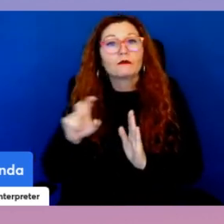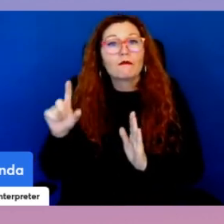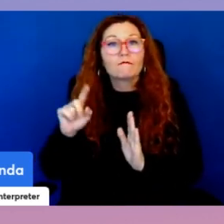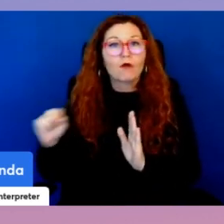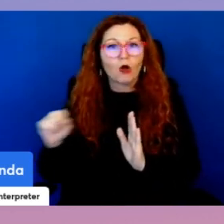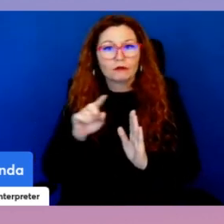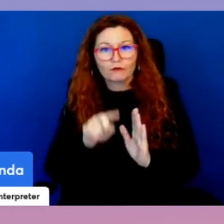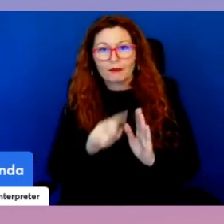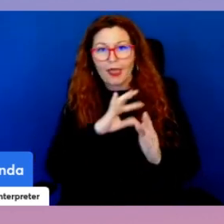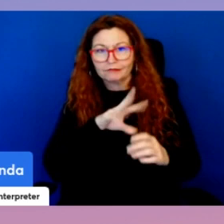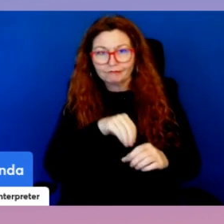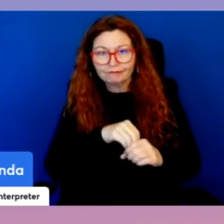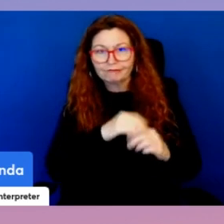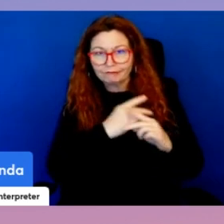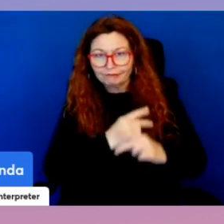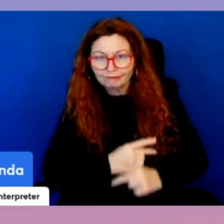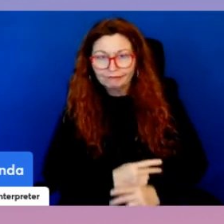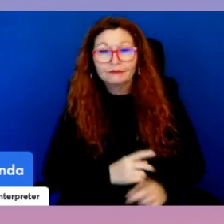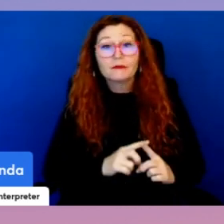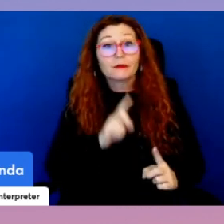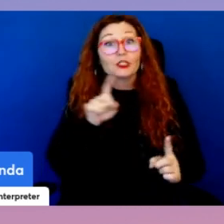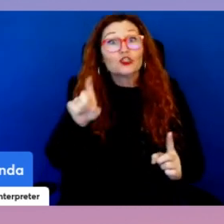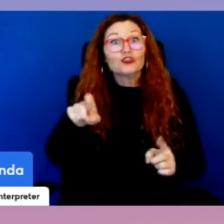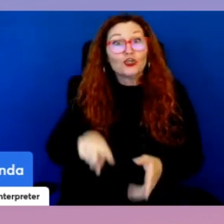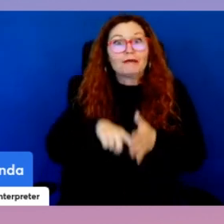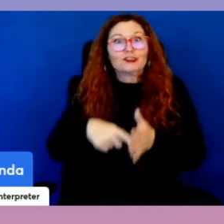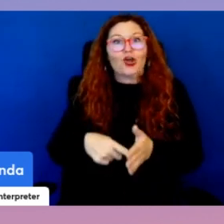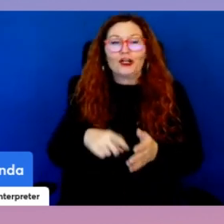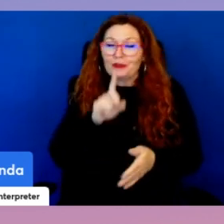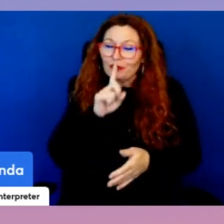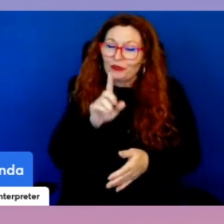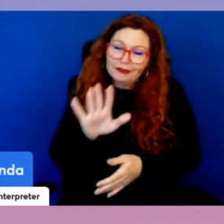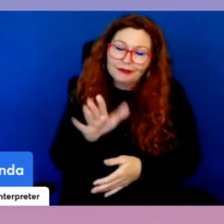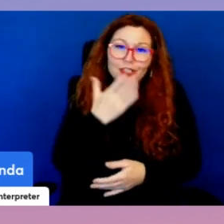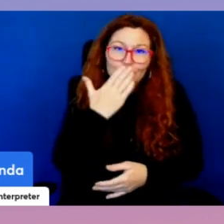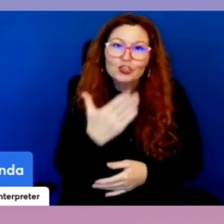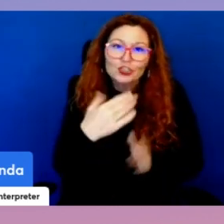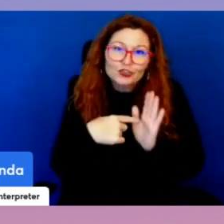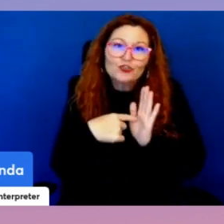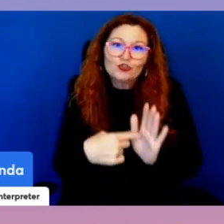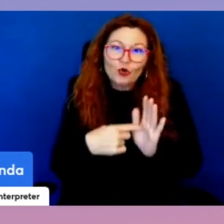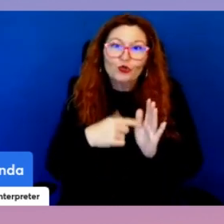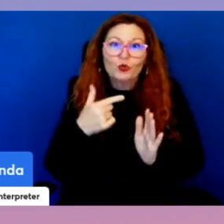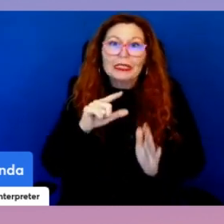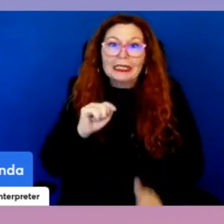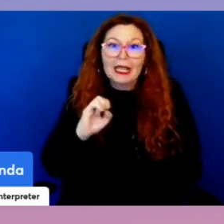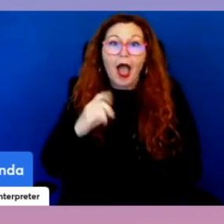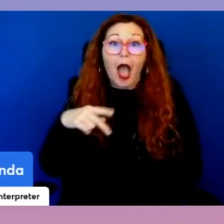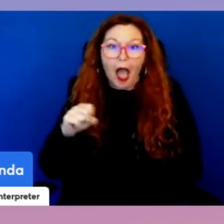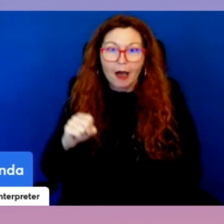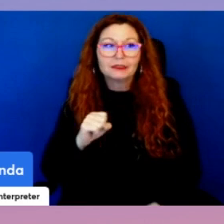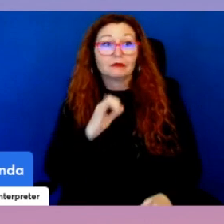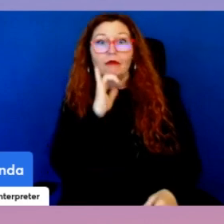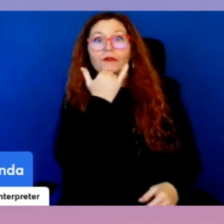what we should have started with, but it's actually a good exercise to show you GitOps in action. So now we can go ahead and click sync, and we're going